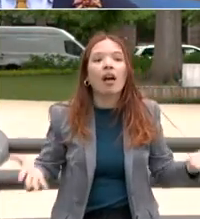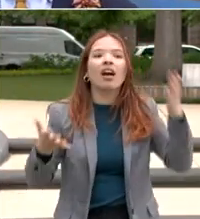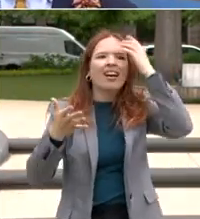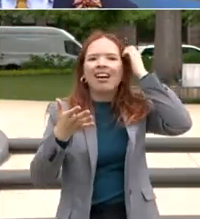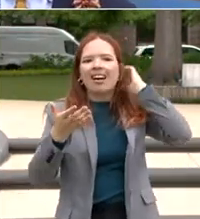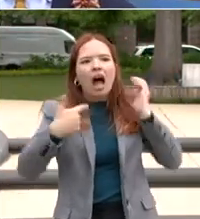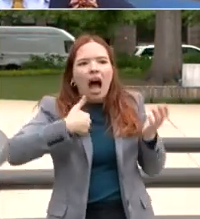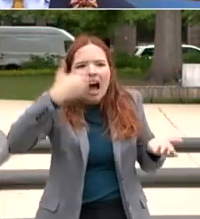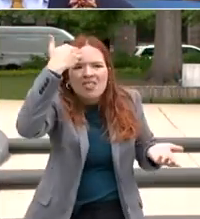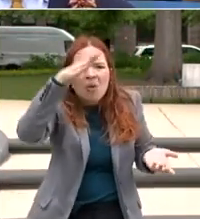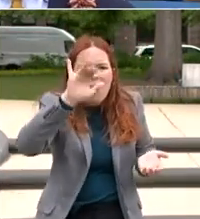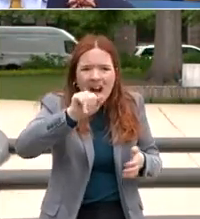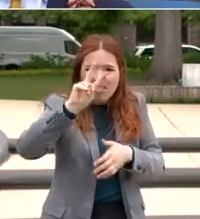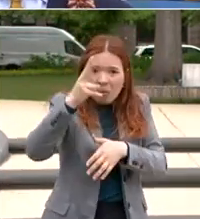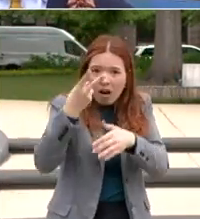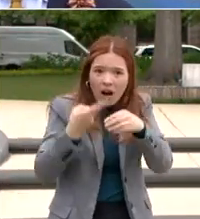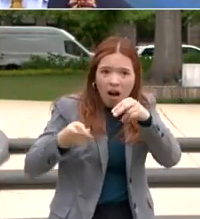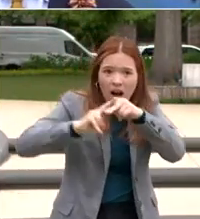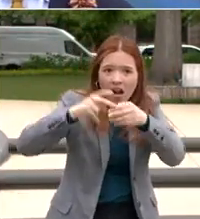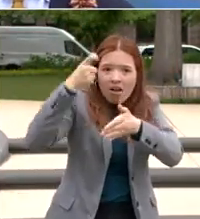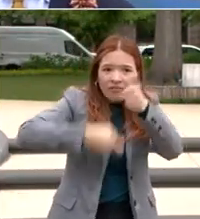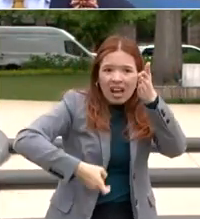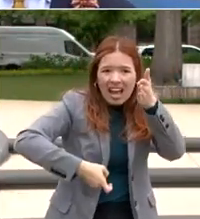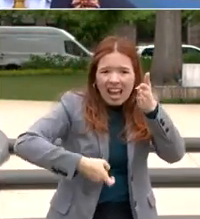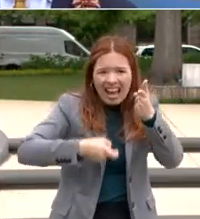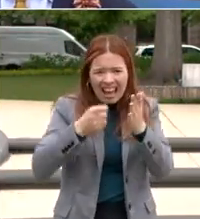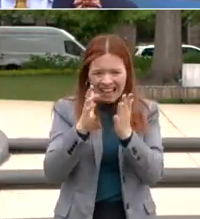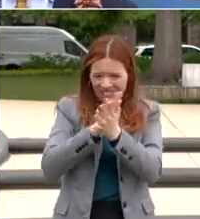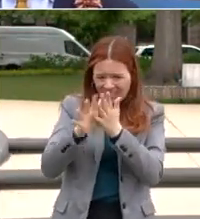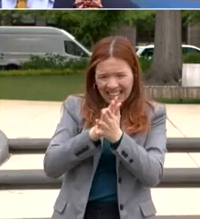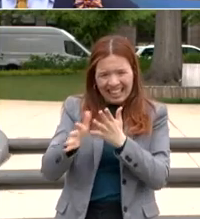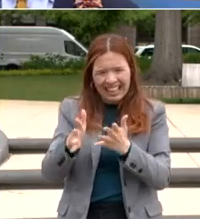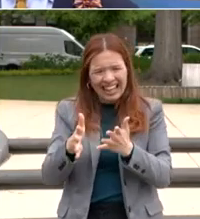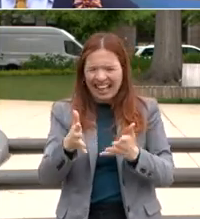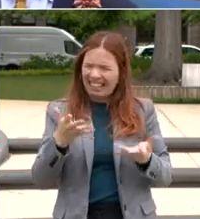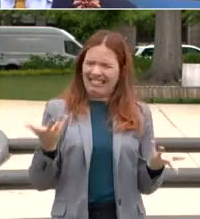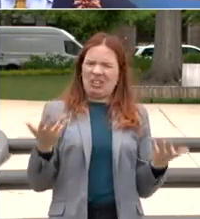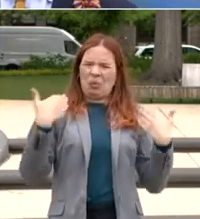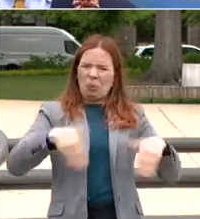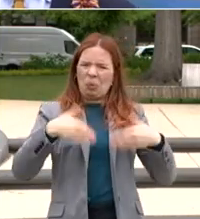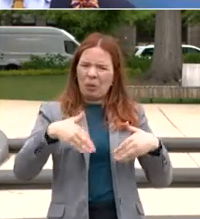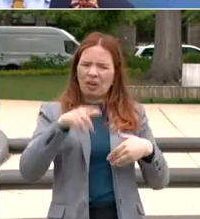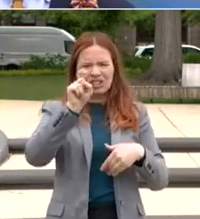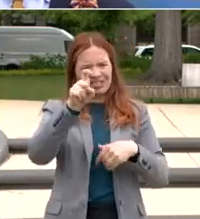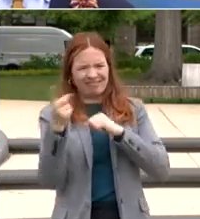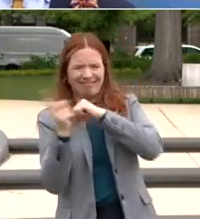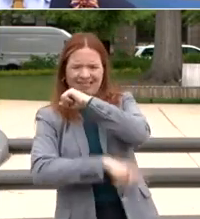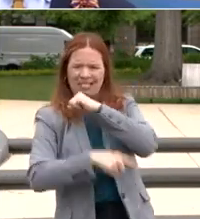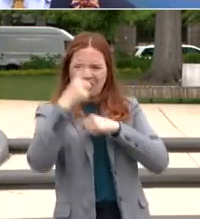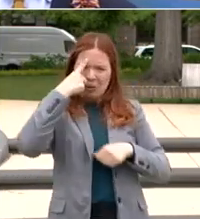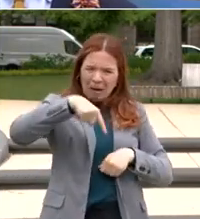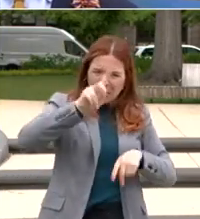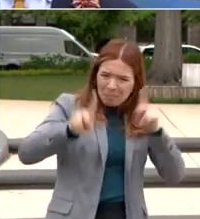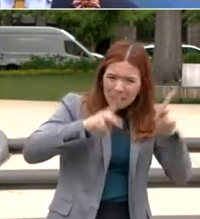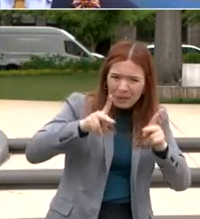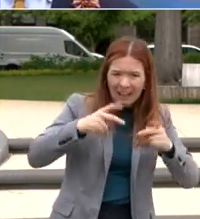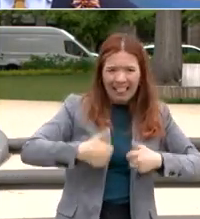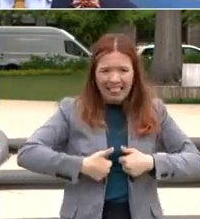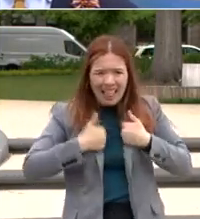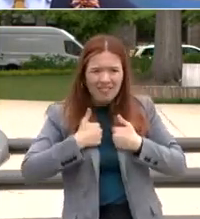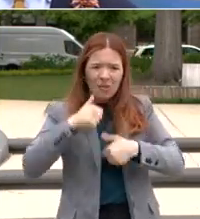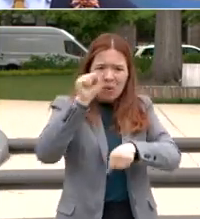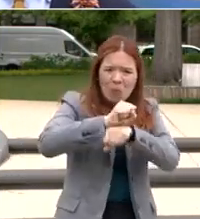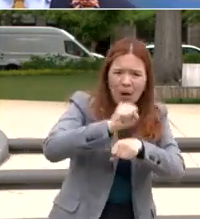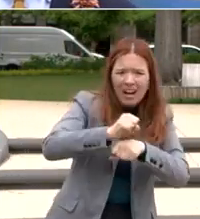we do know that this fee will penalize people for living or working or spending time in our downtown at a time when we are trying